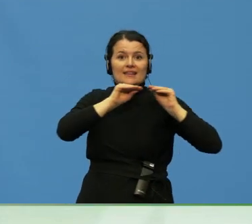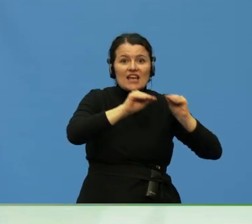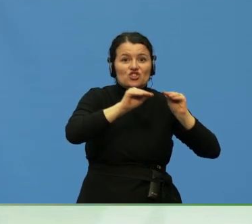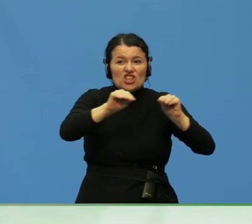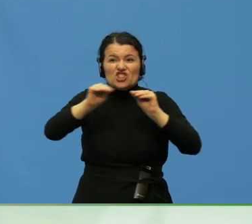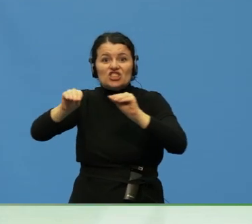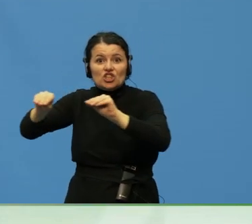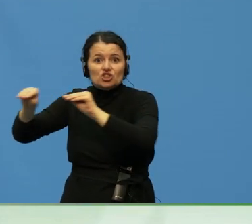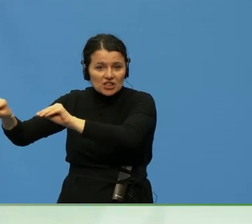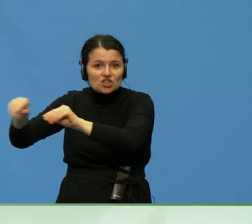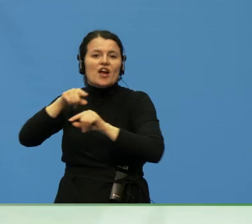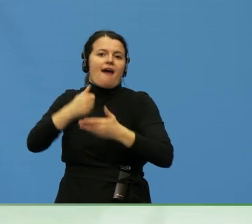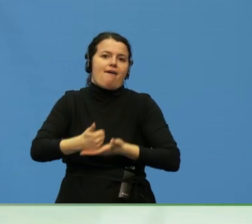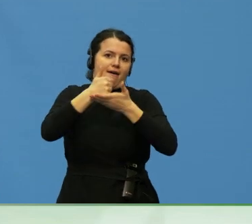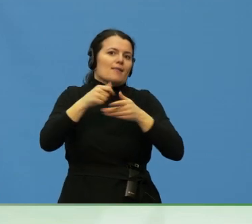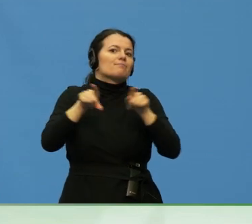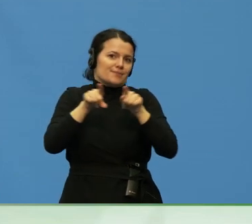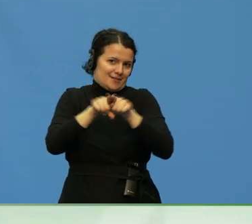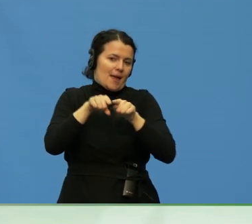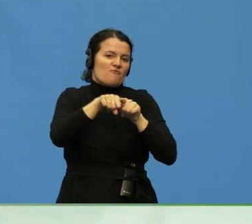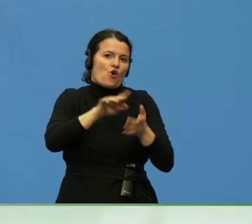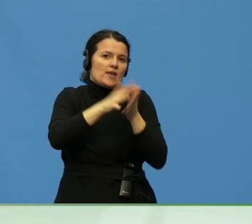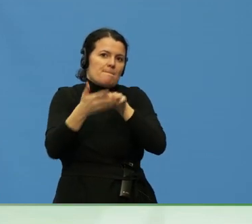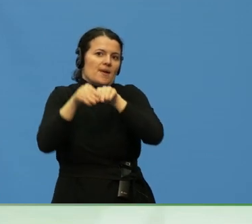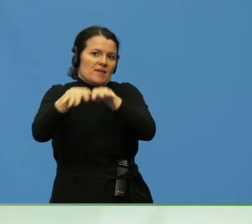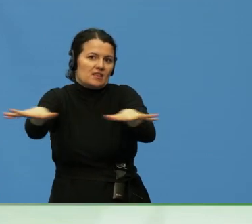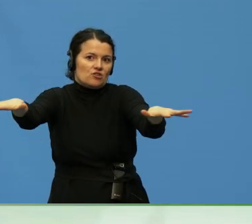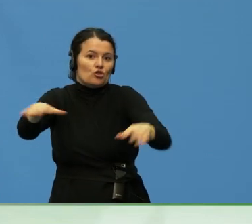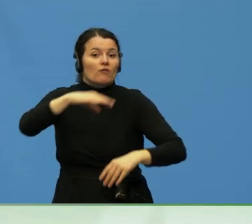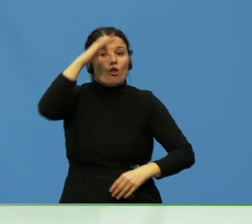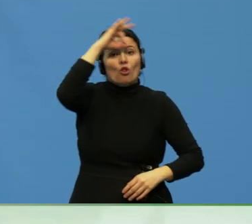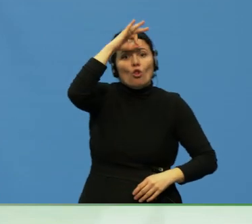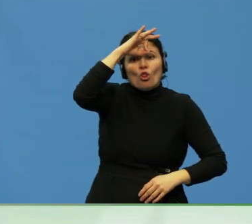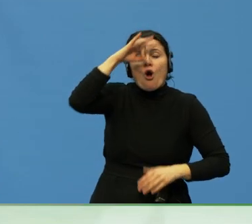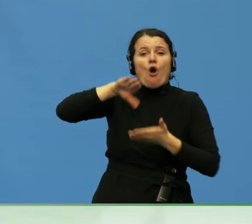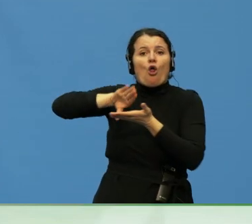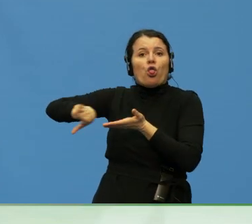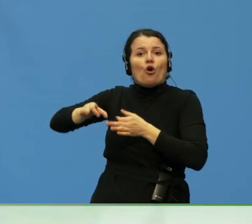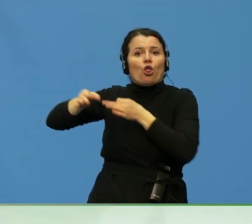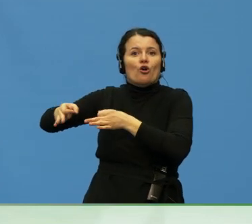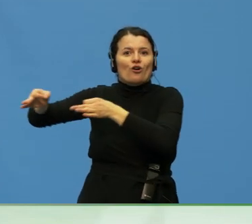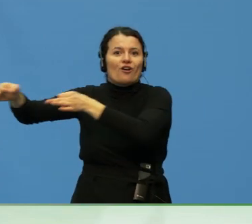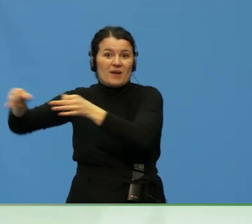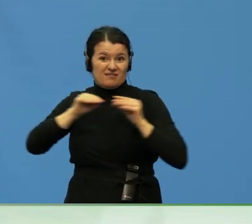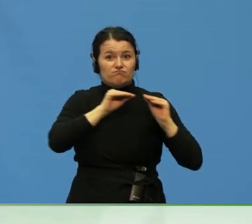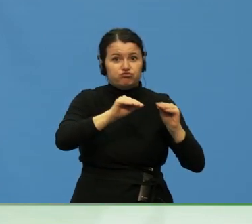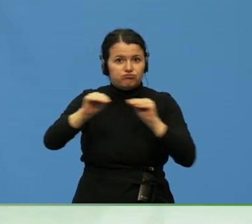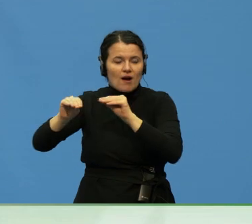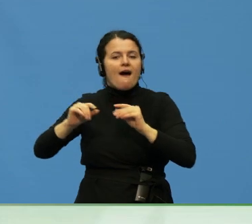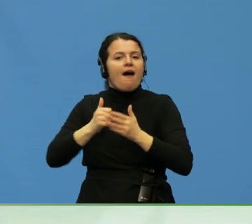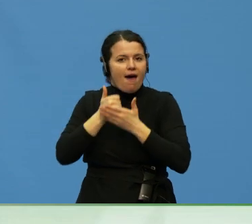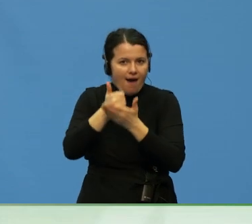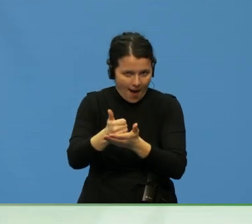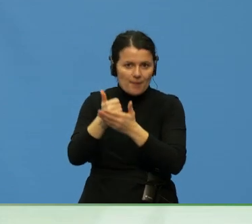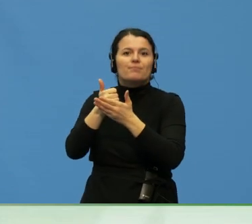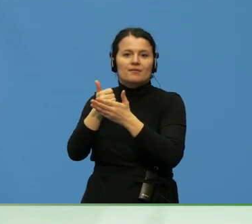implemented. Mm-hmm. Carla, over to you. Before we move directly into what you did to remedy the situation,